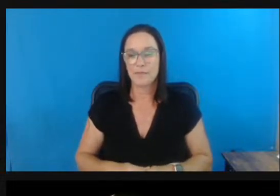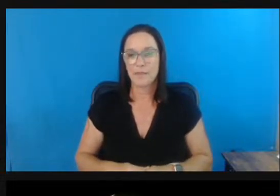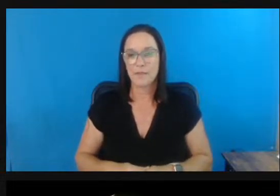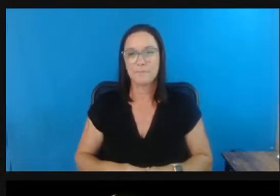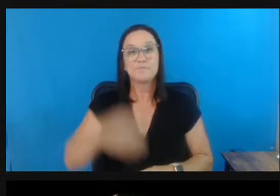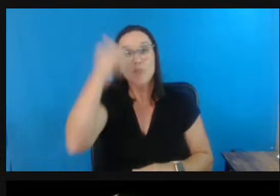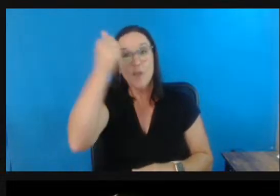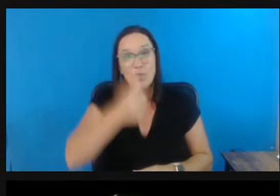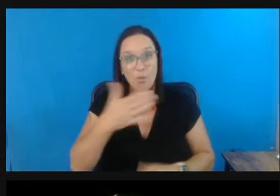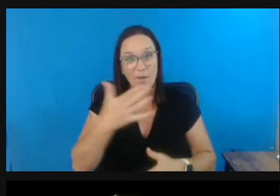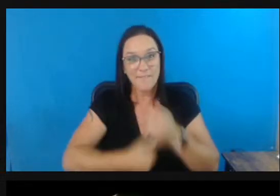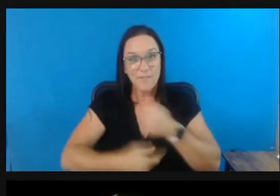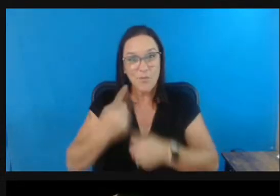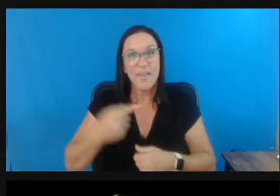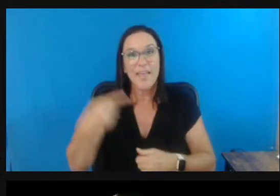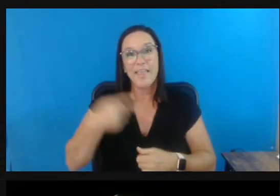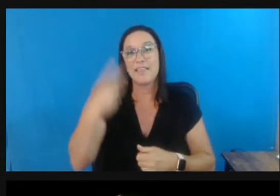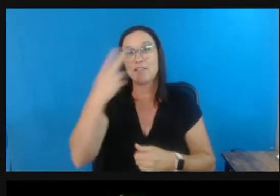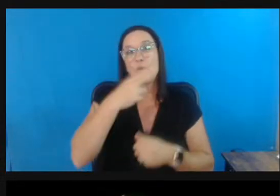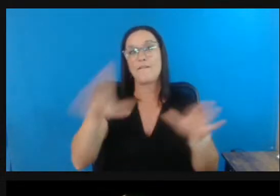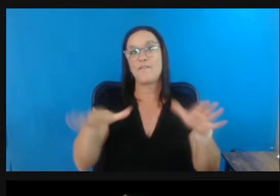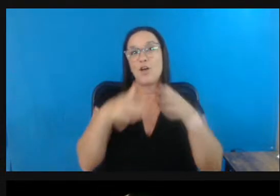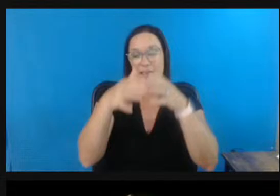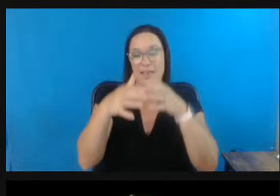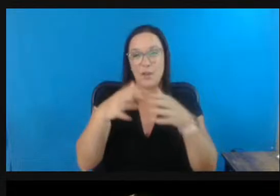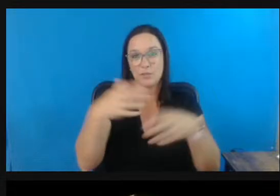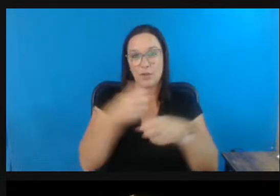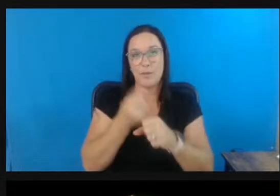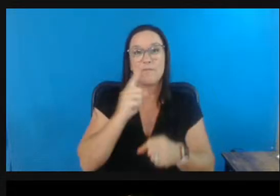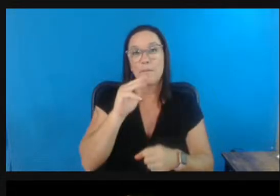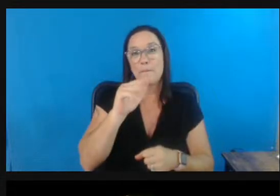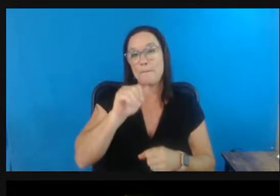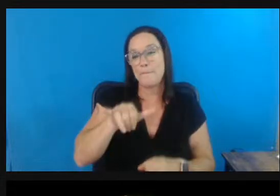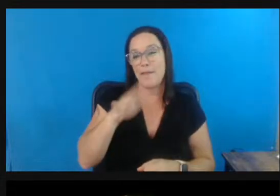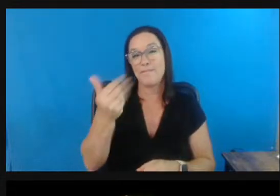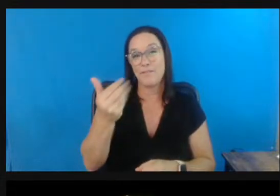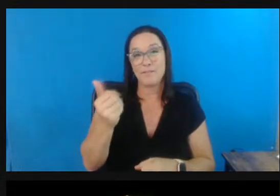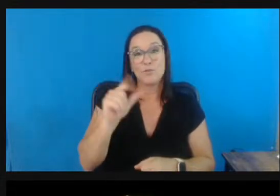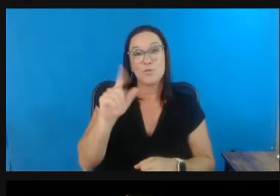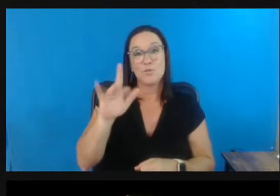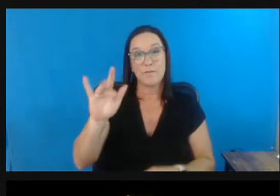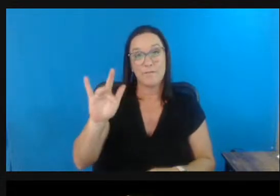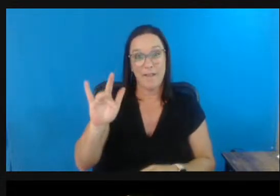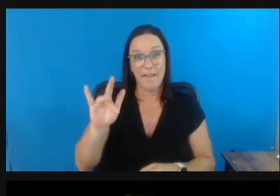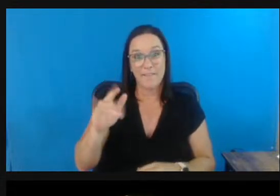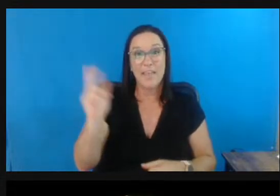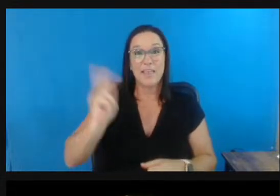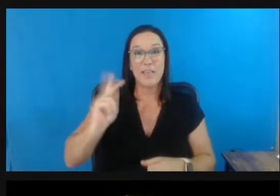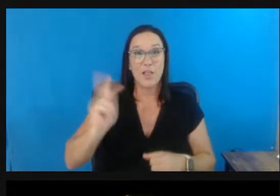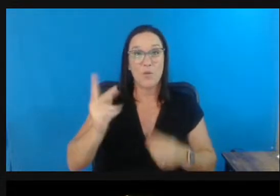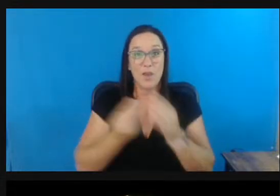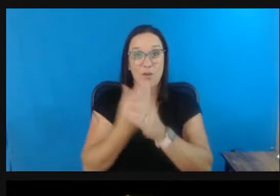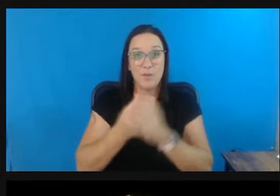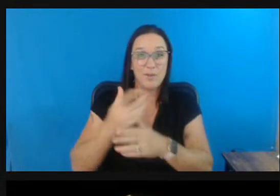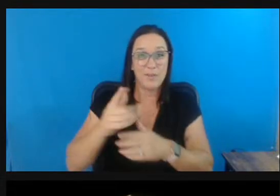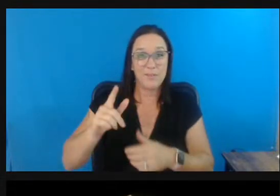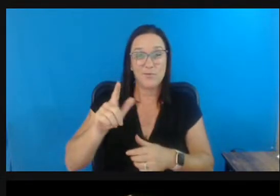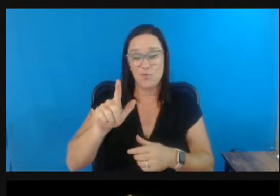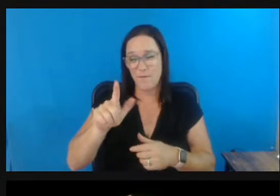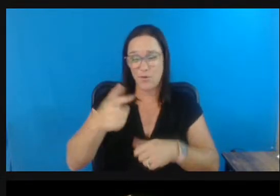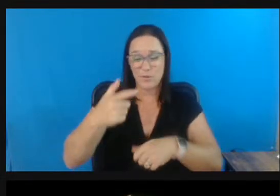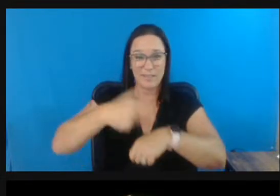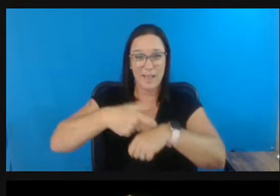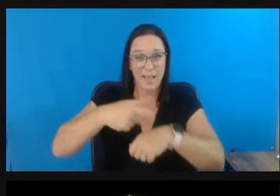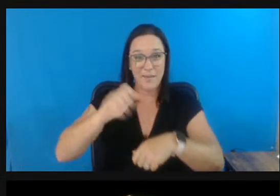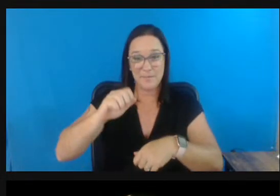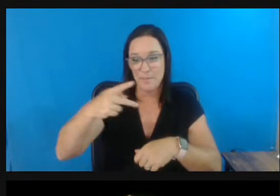Aloha, everyone. This is our Hawaiian volcano summary for May 15, 2025. Kīlauea erupted its 21st episode on